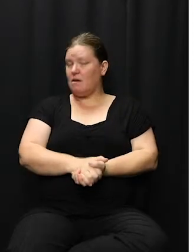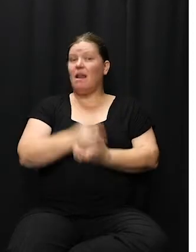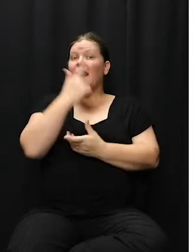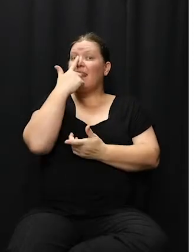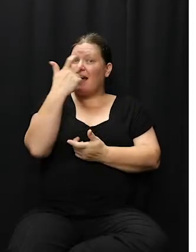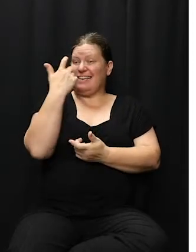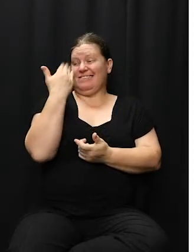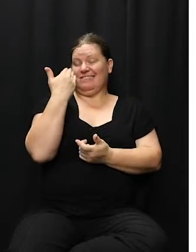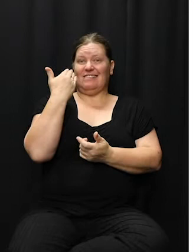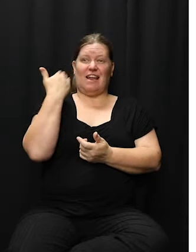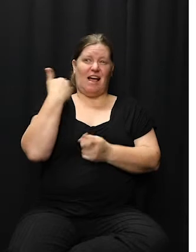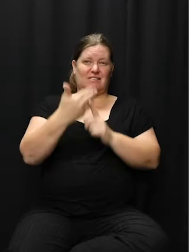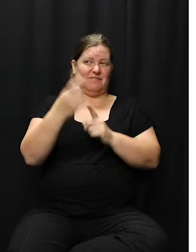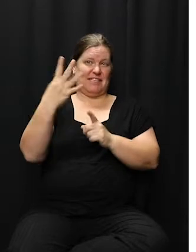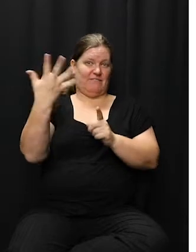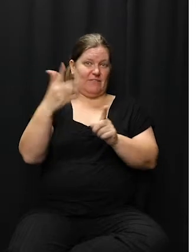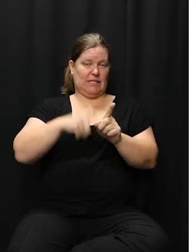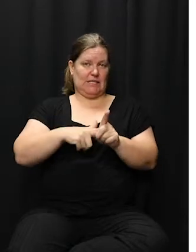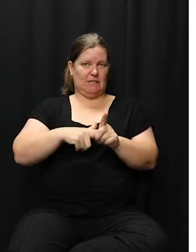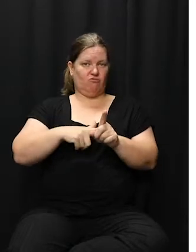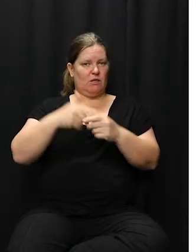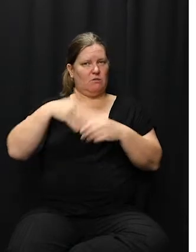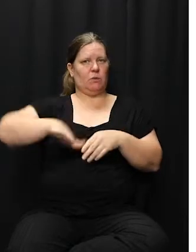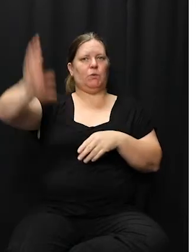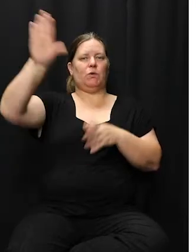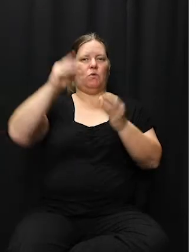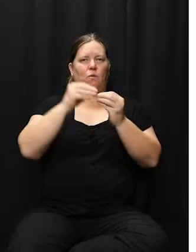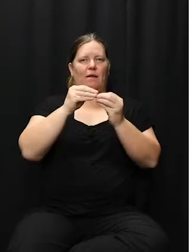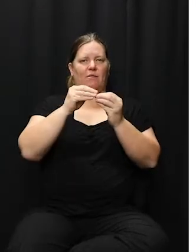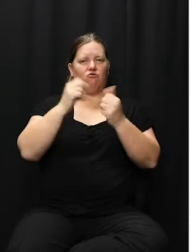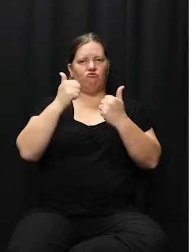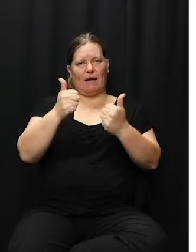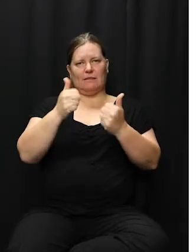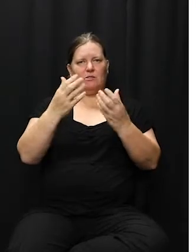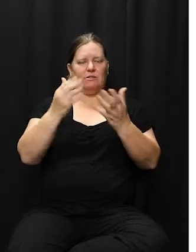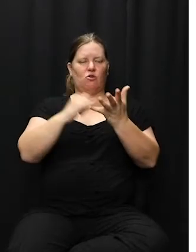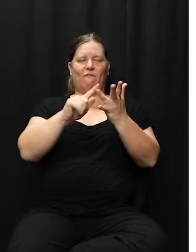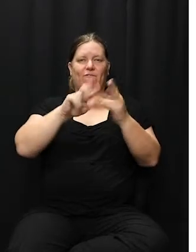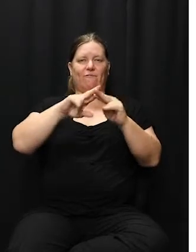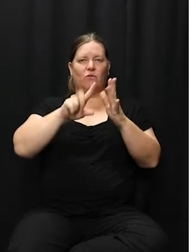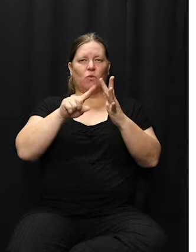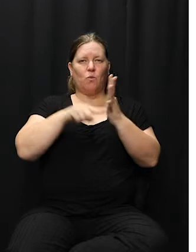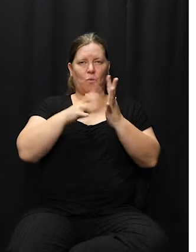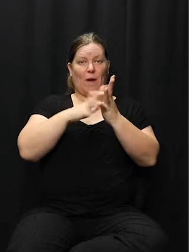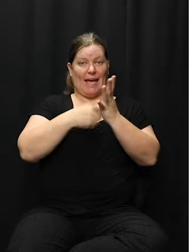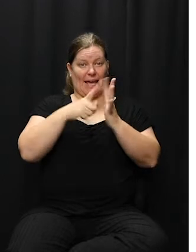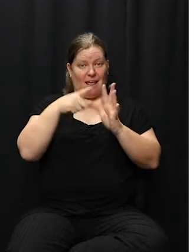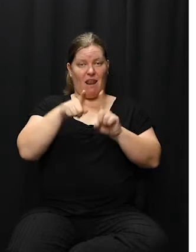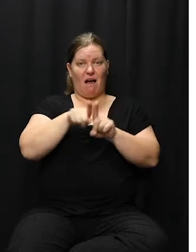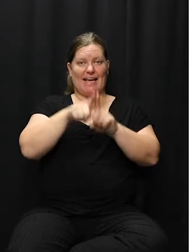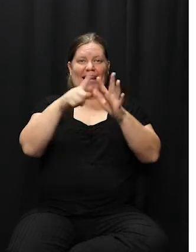15 years, there's been a great advance of software, things like ELAN, which is called the UDICO or